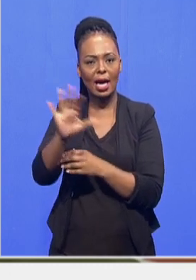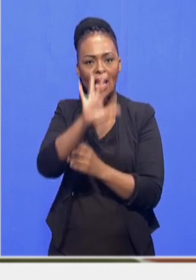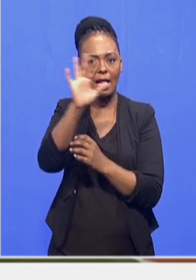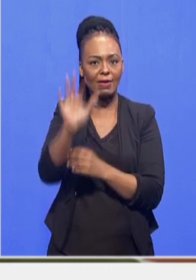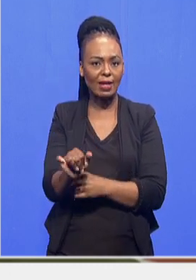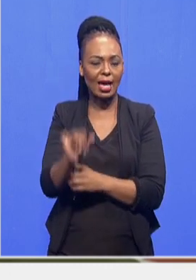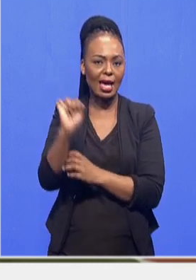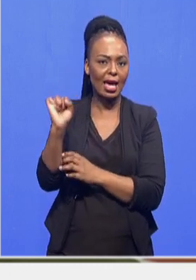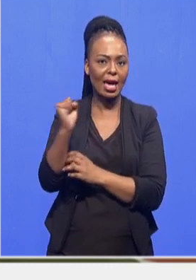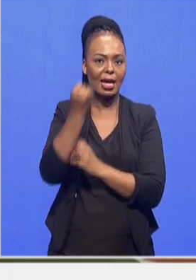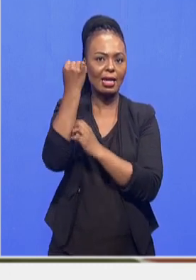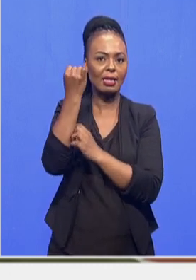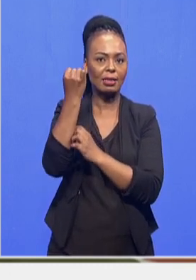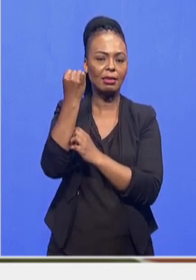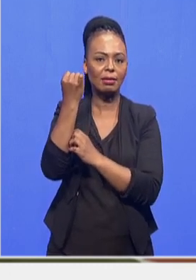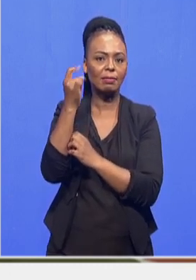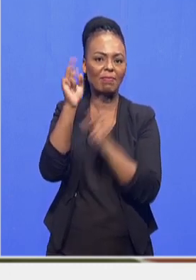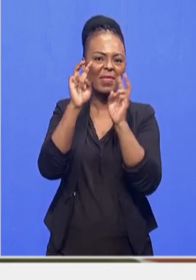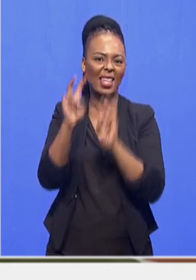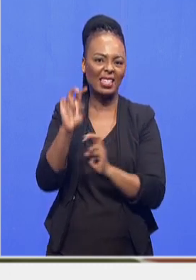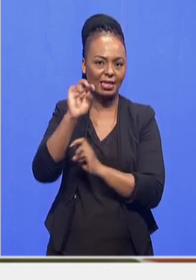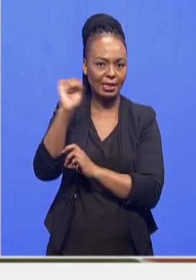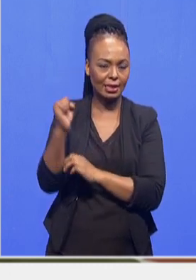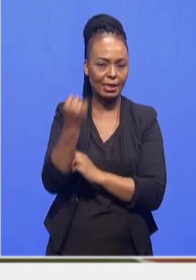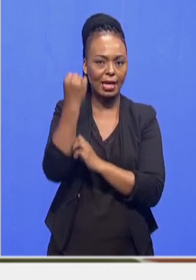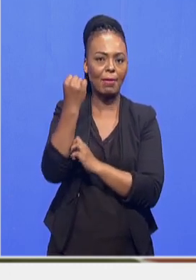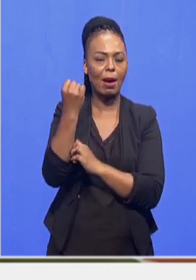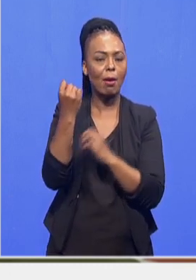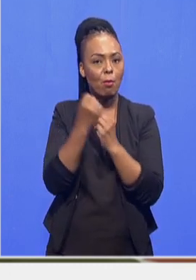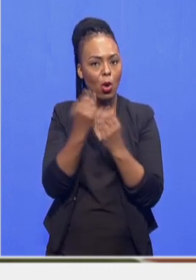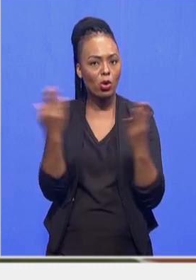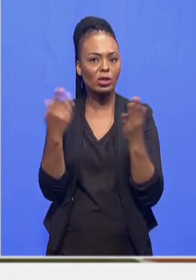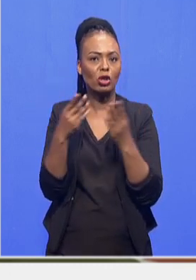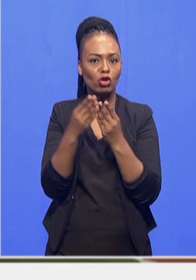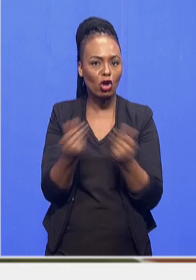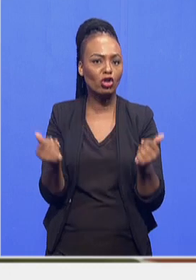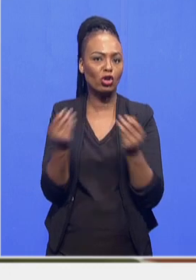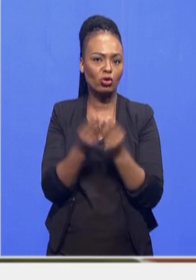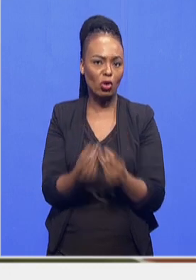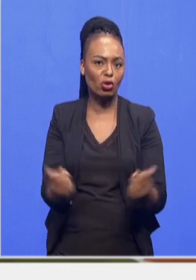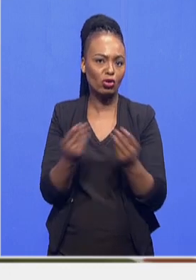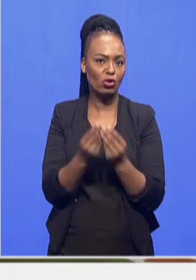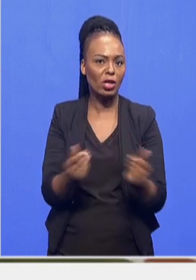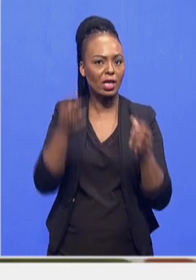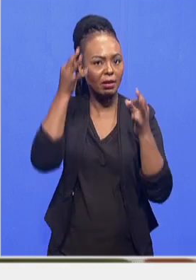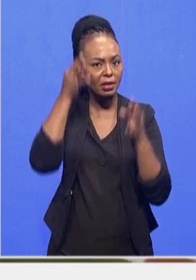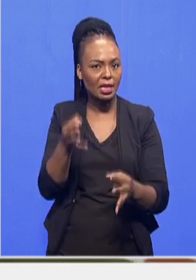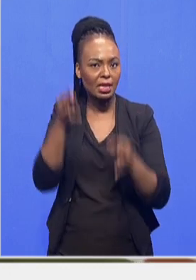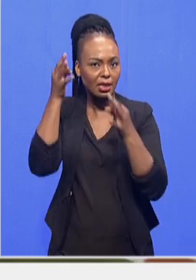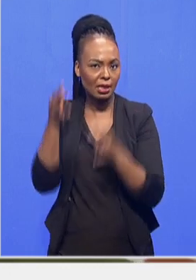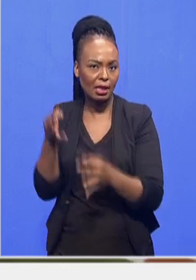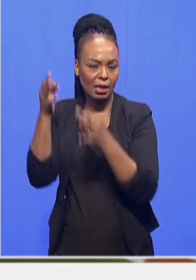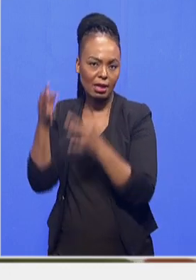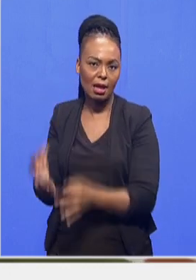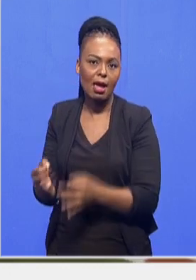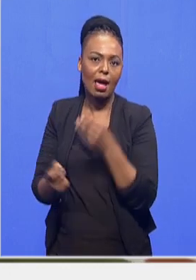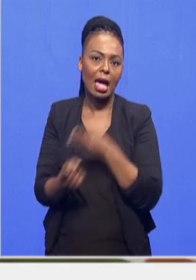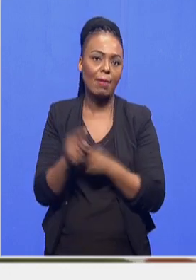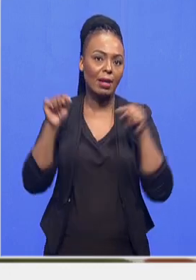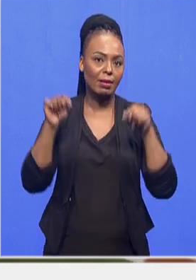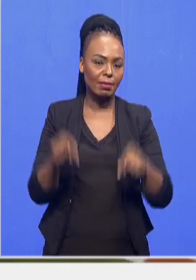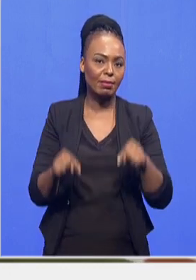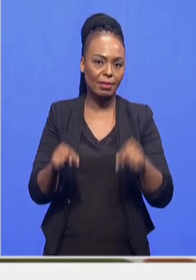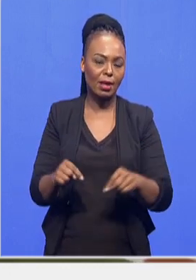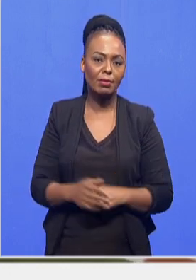of them really just talking about solutions. It's been about solution-oriented conversations that are happening here, fireside